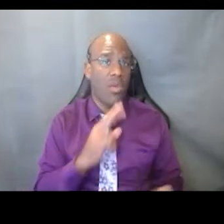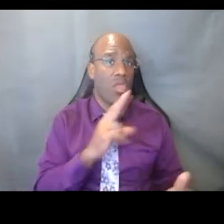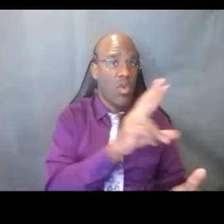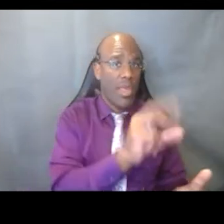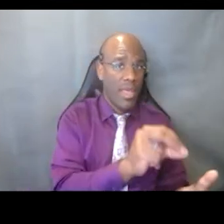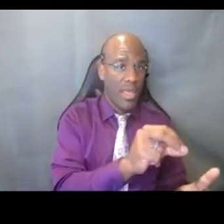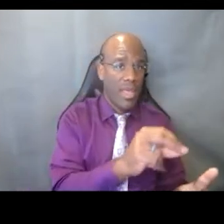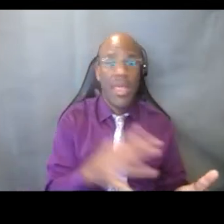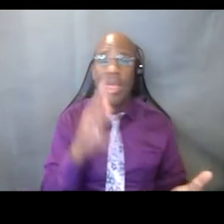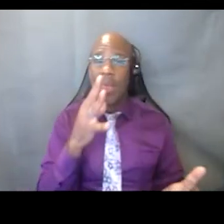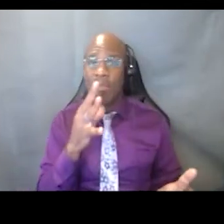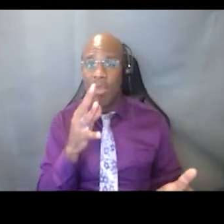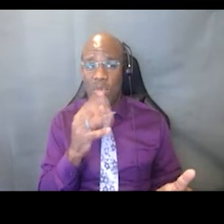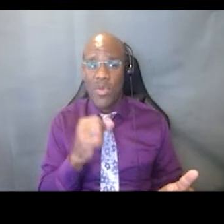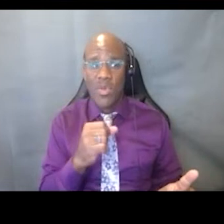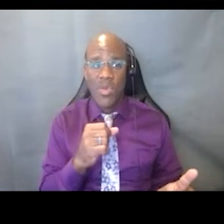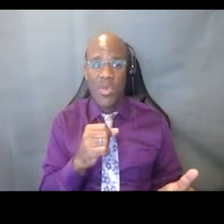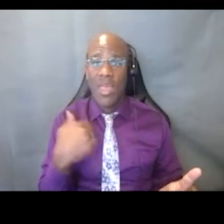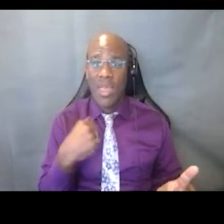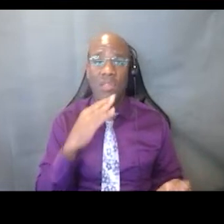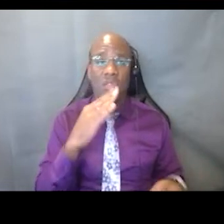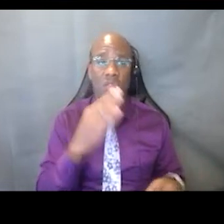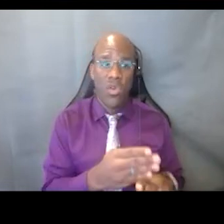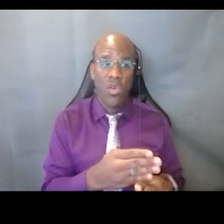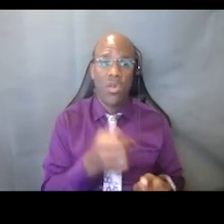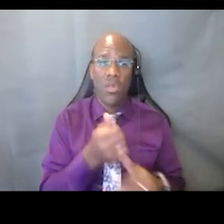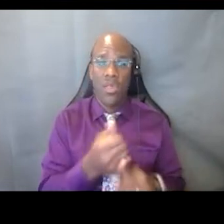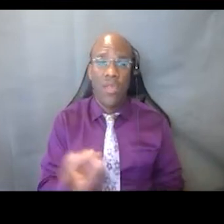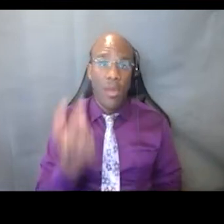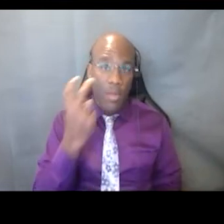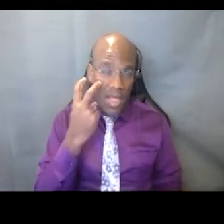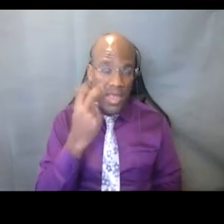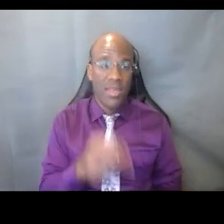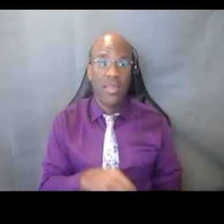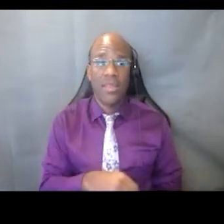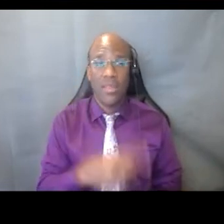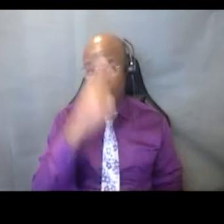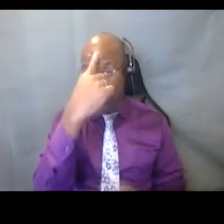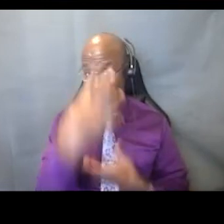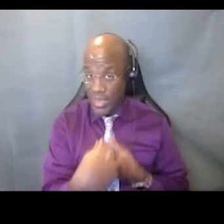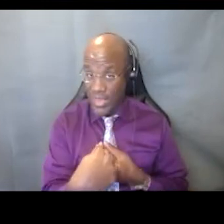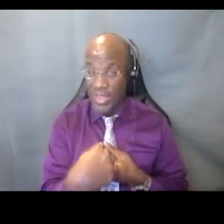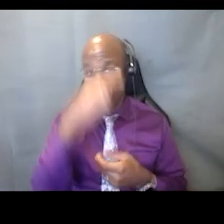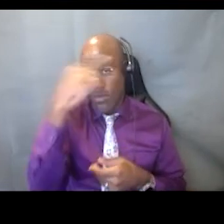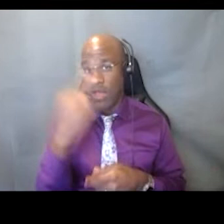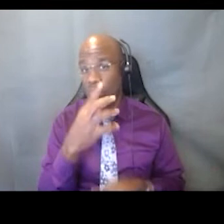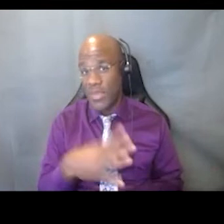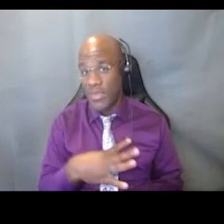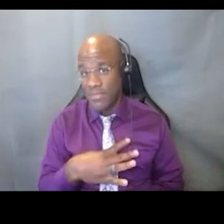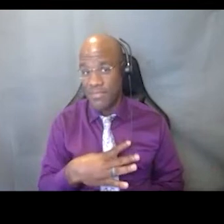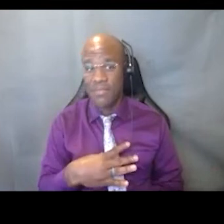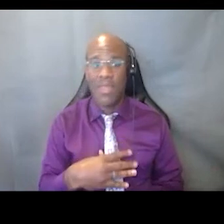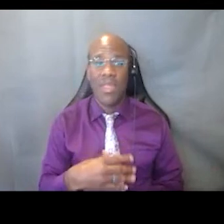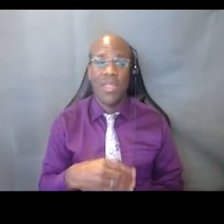and she is blind and autistic, Black woman, and she's specifically discussing how